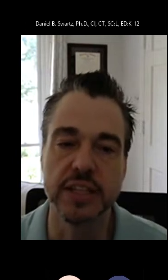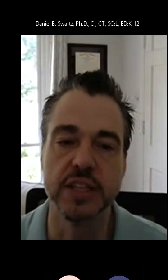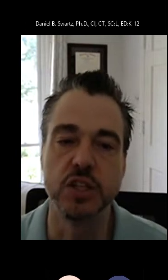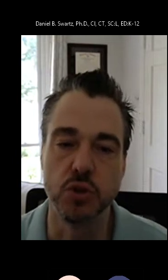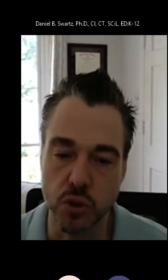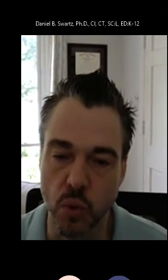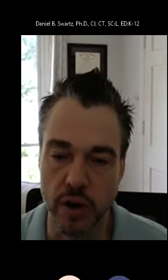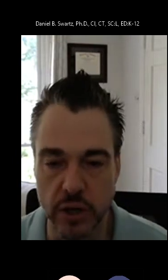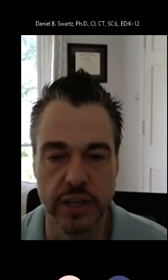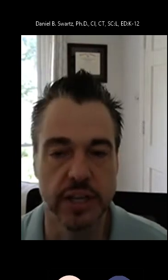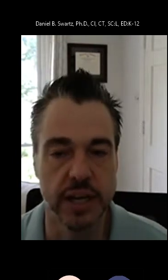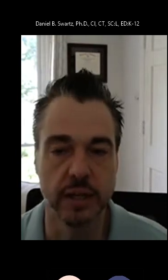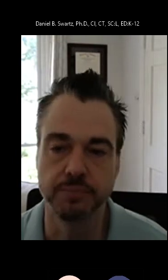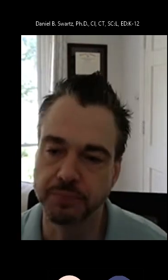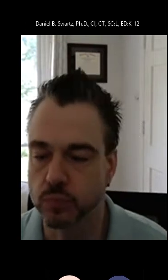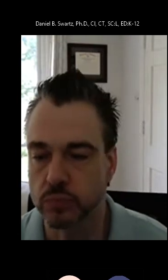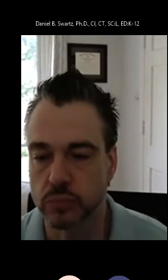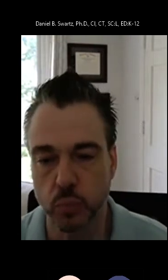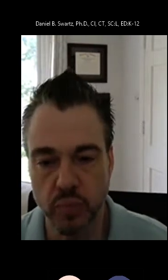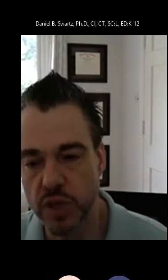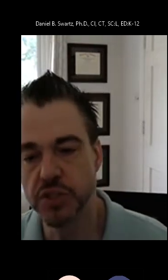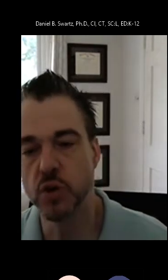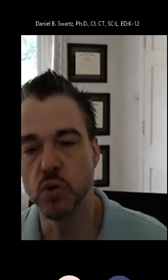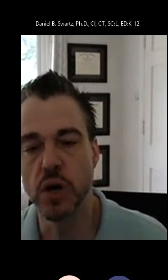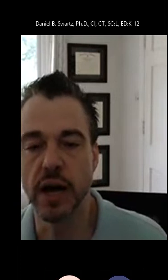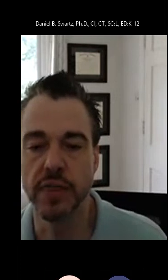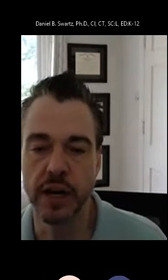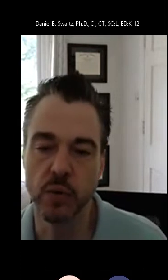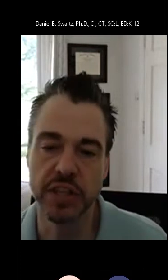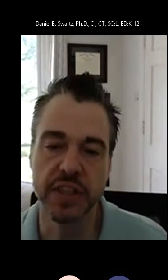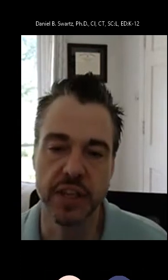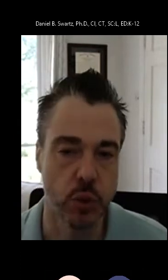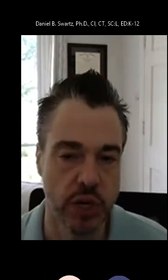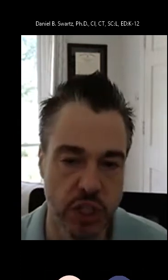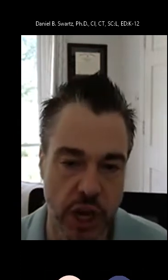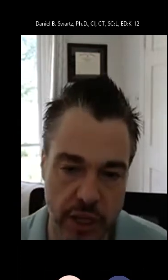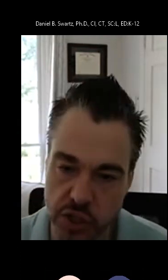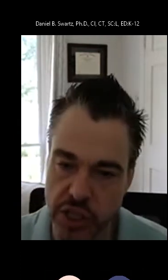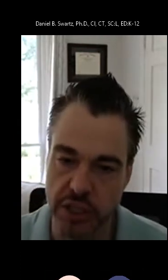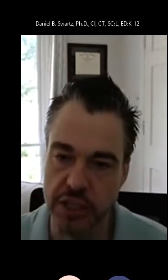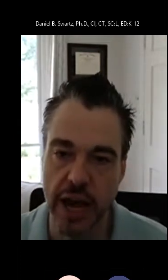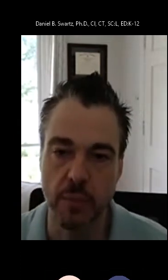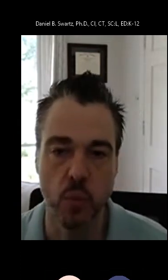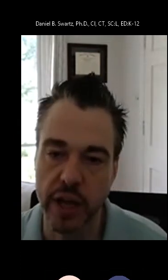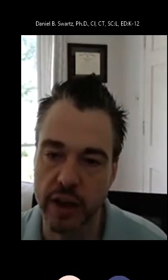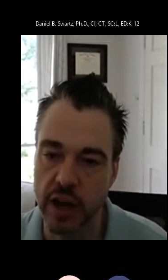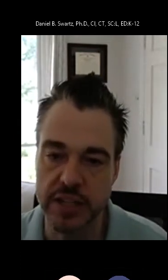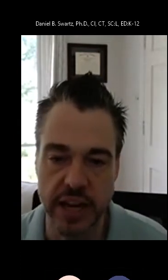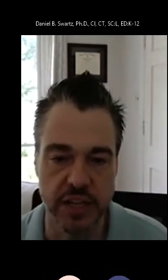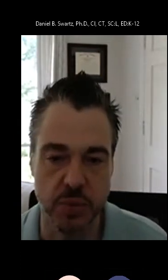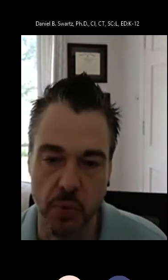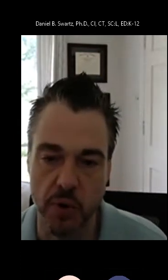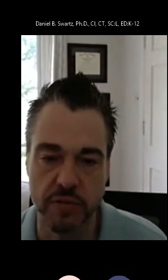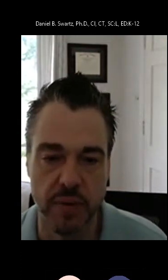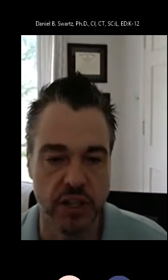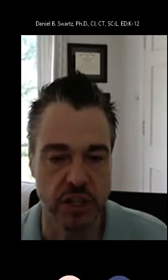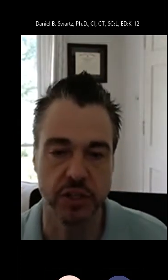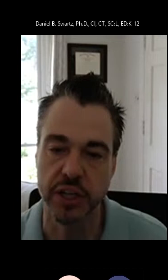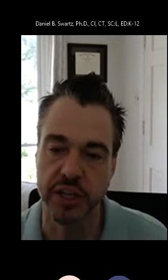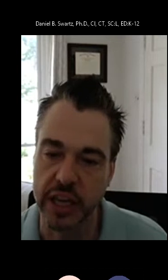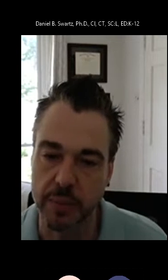for the days that you do work during that time. So there within that screenshot, you'll see at the top, we have contact and